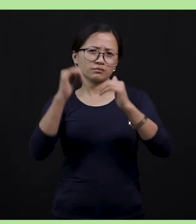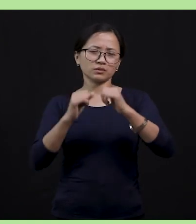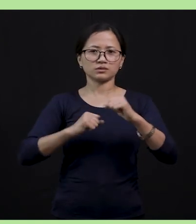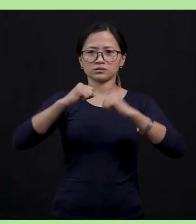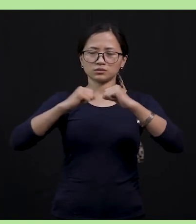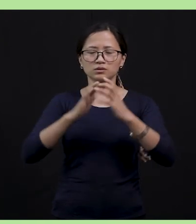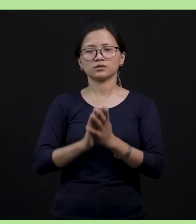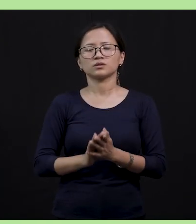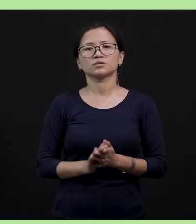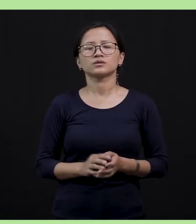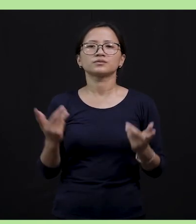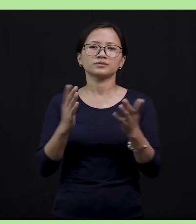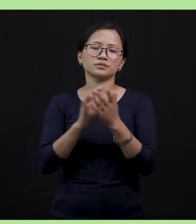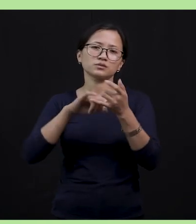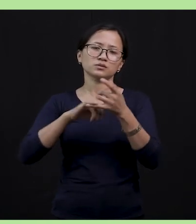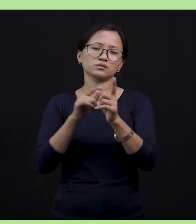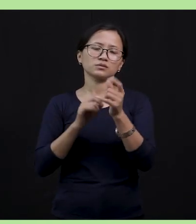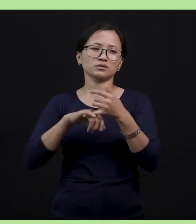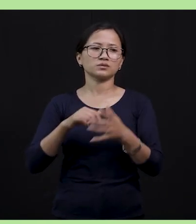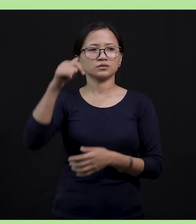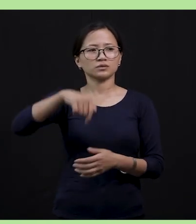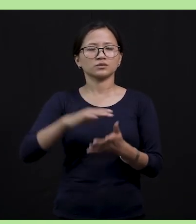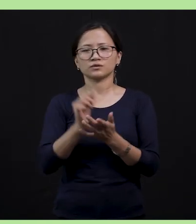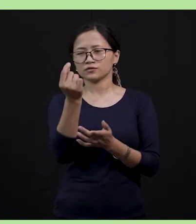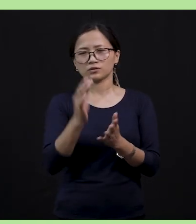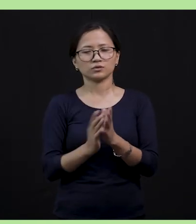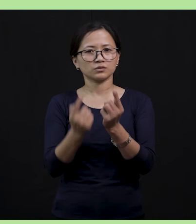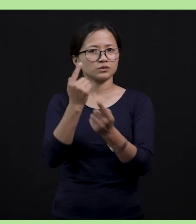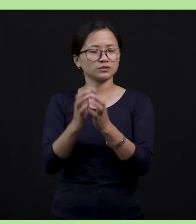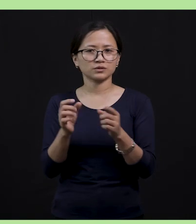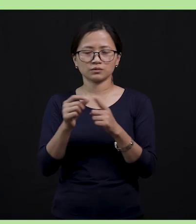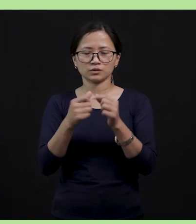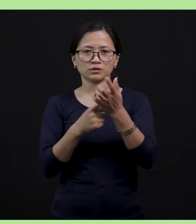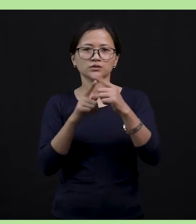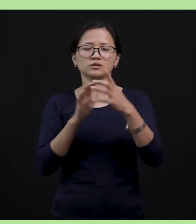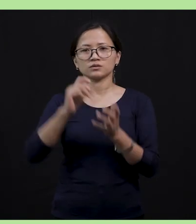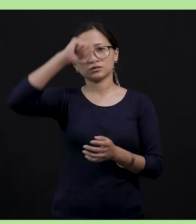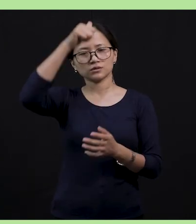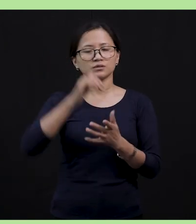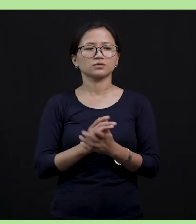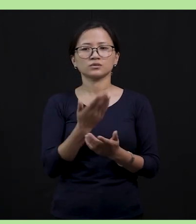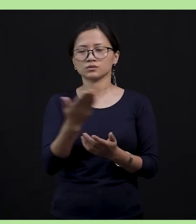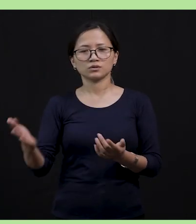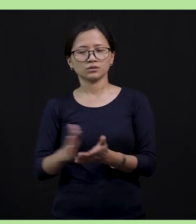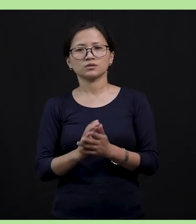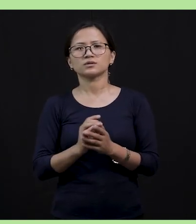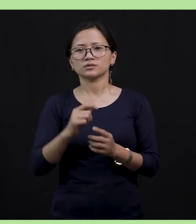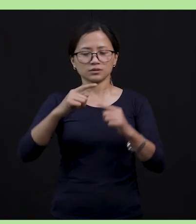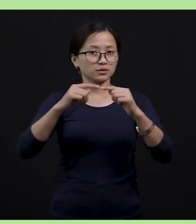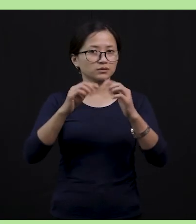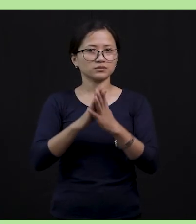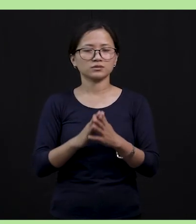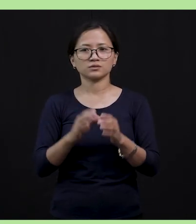political system where you have democracy. So these are few political parties in India. You can see those election